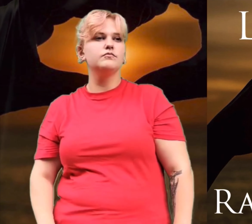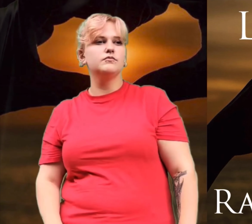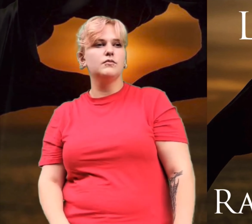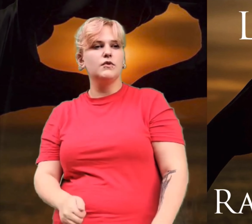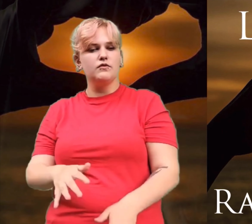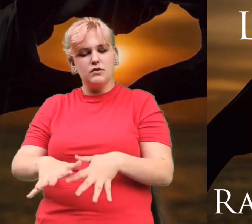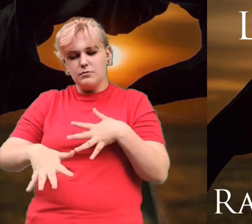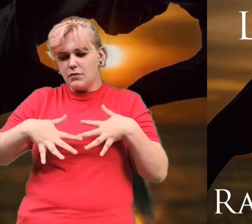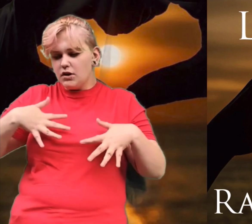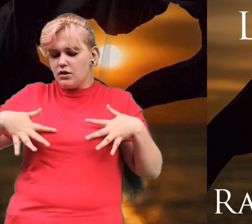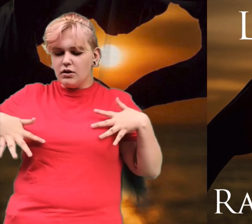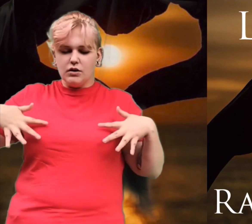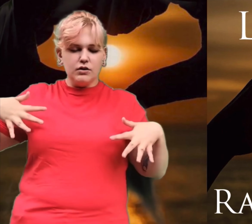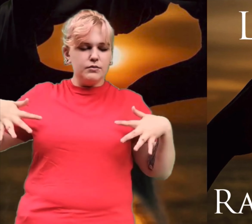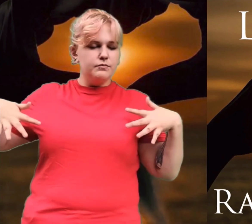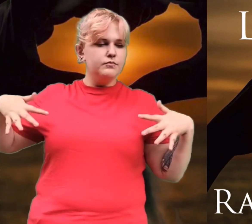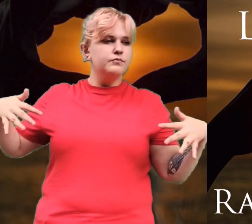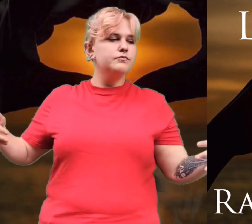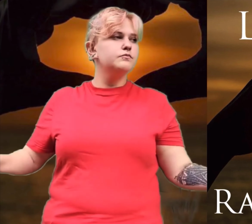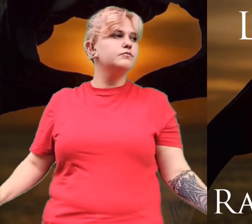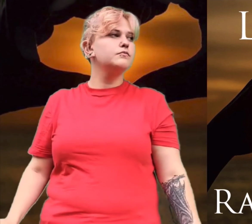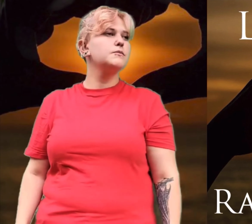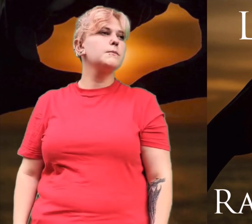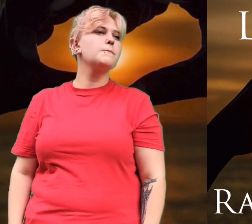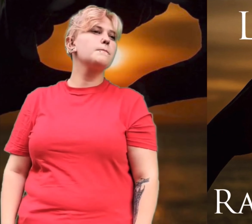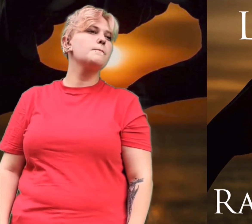safe from harm.